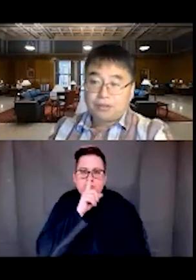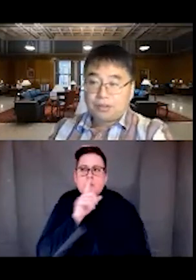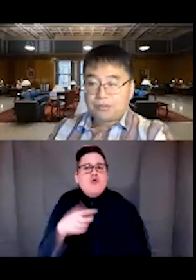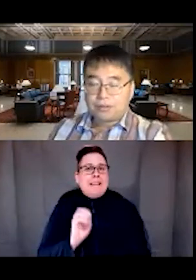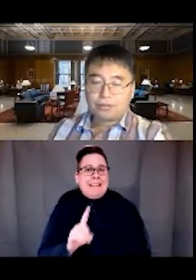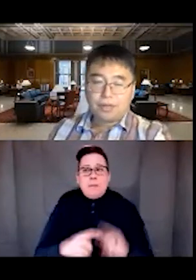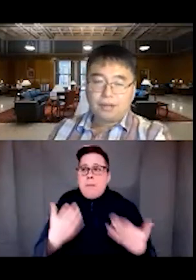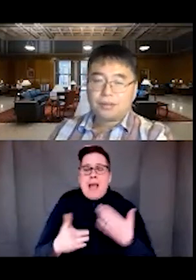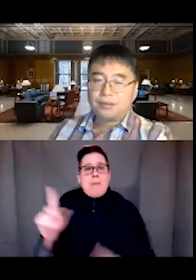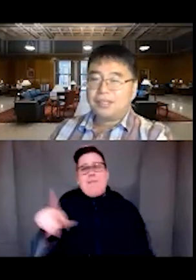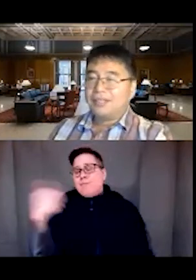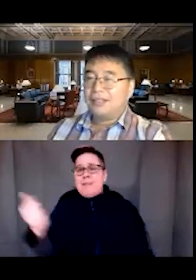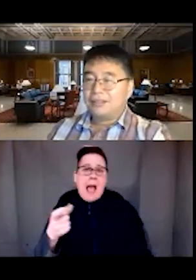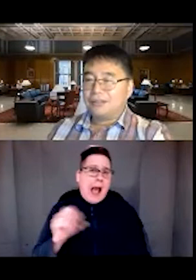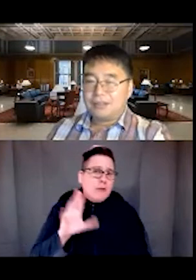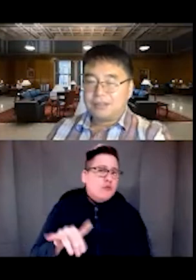other imaging services as well. So